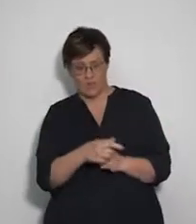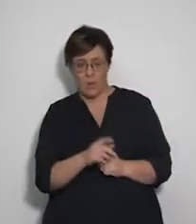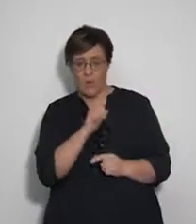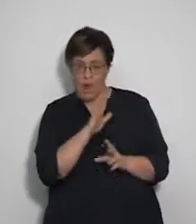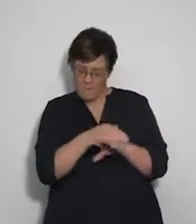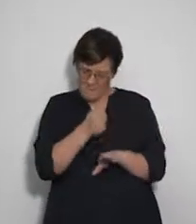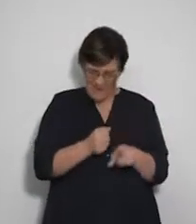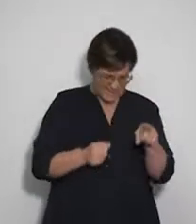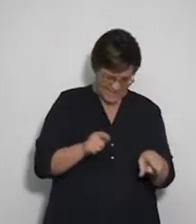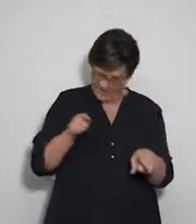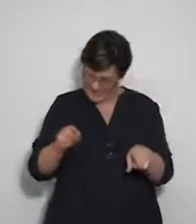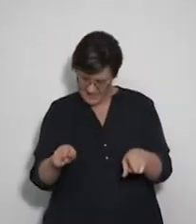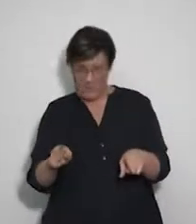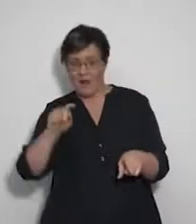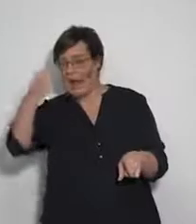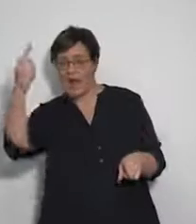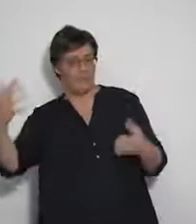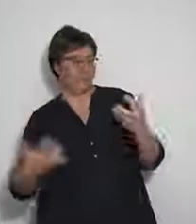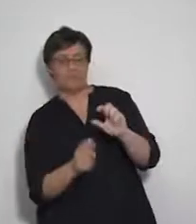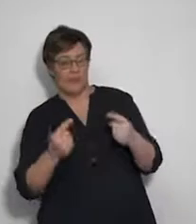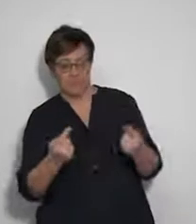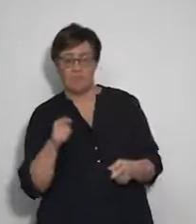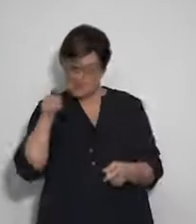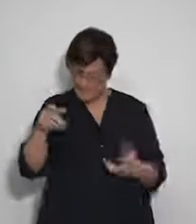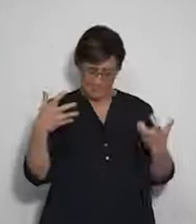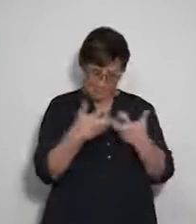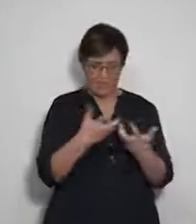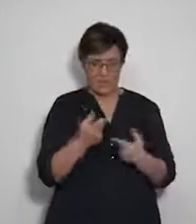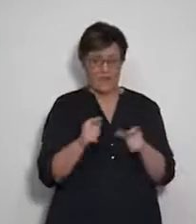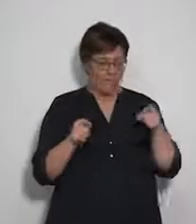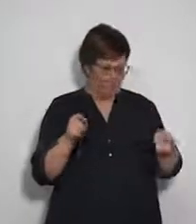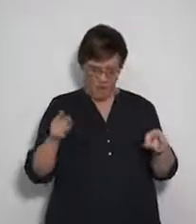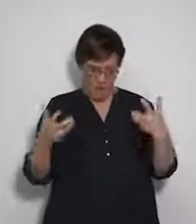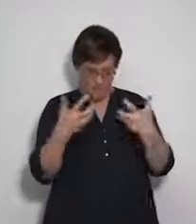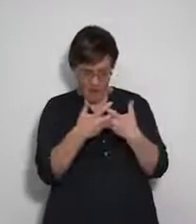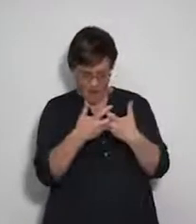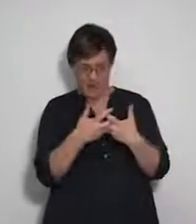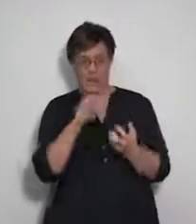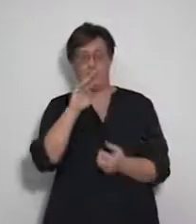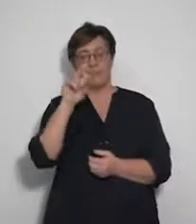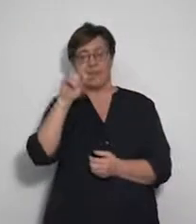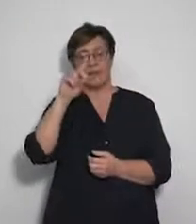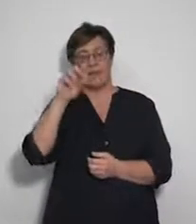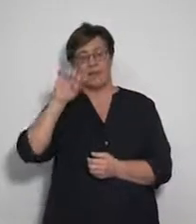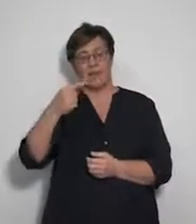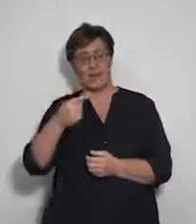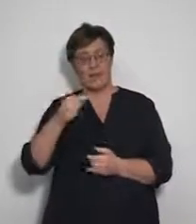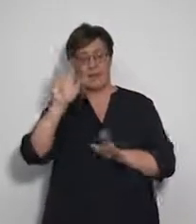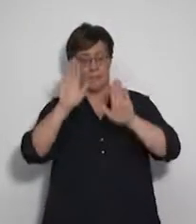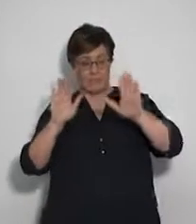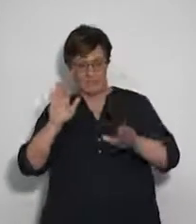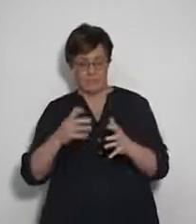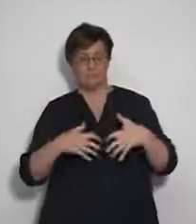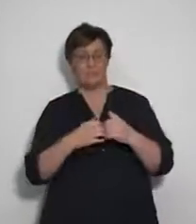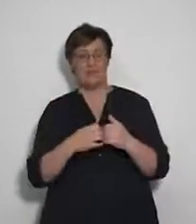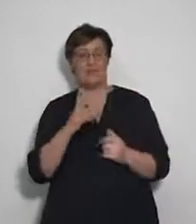on an individual's genetic makeup. If we see that 2 banding patterns, and I refer to these as banding patterns, which are